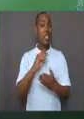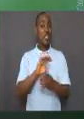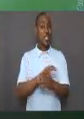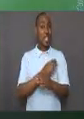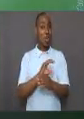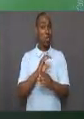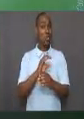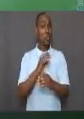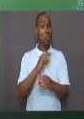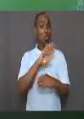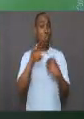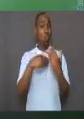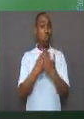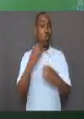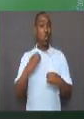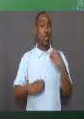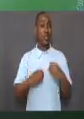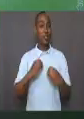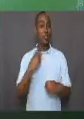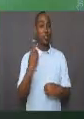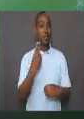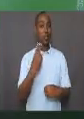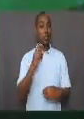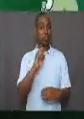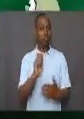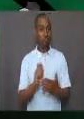out by all organisms.